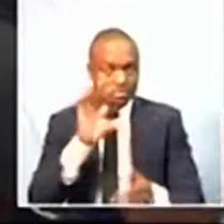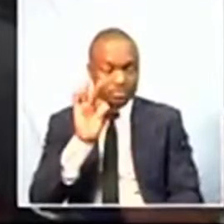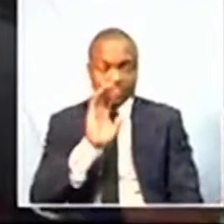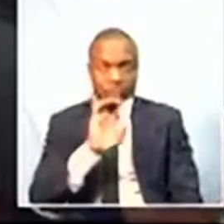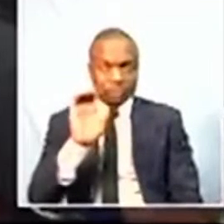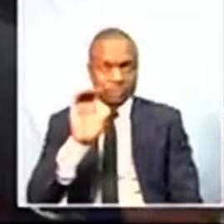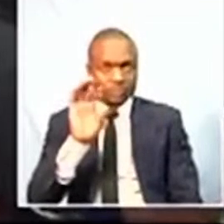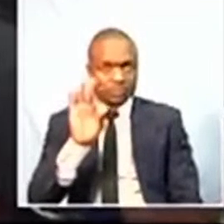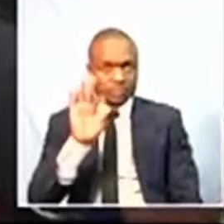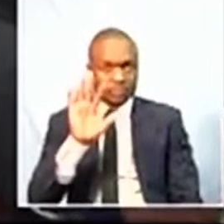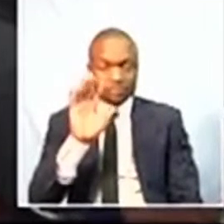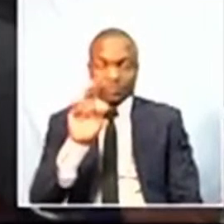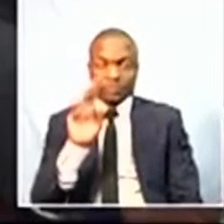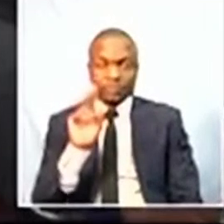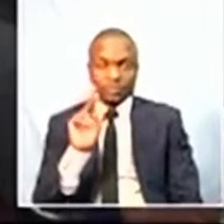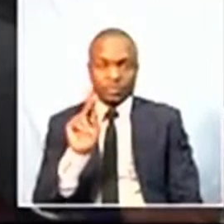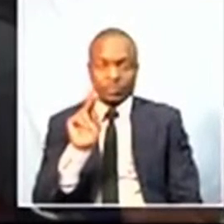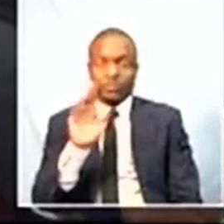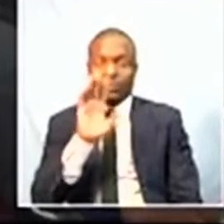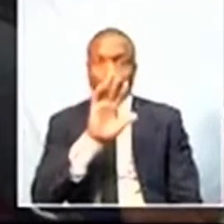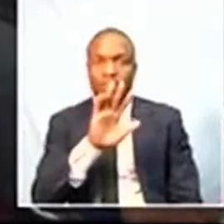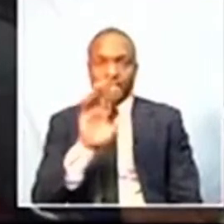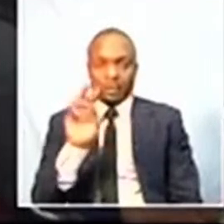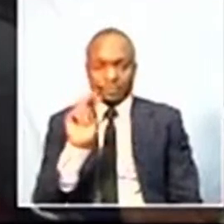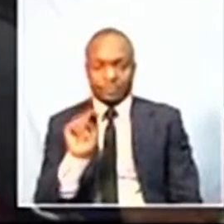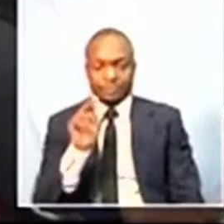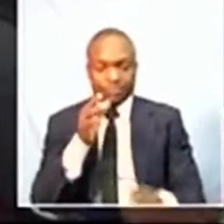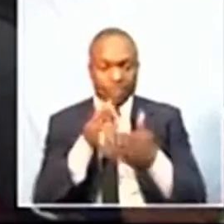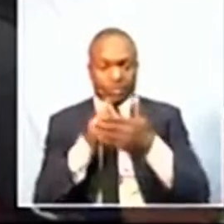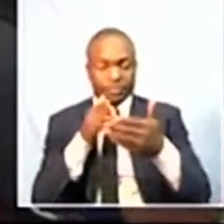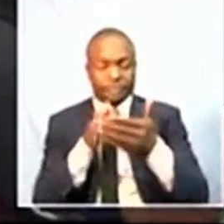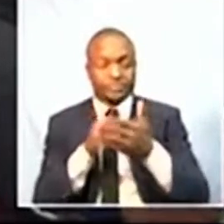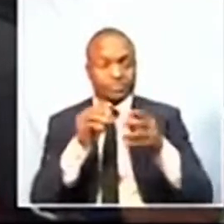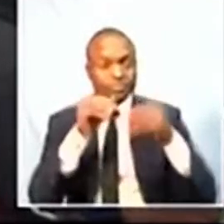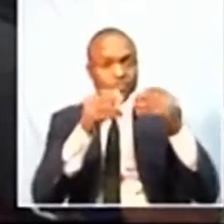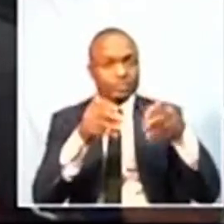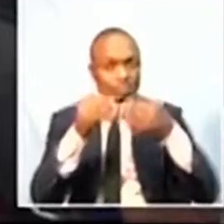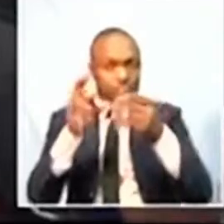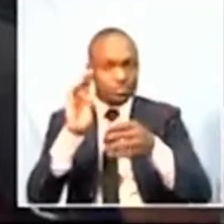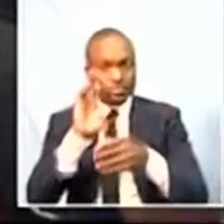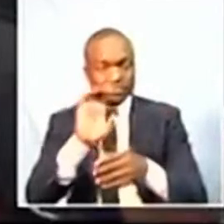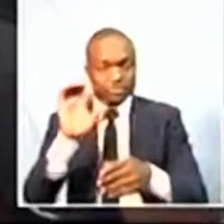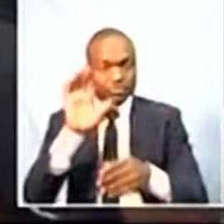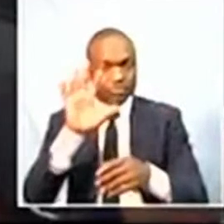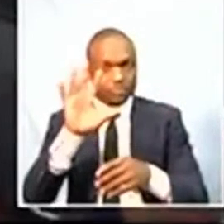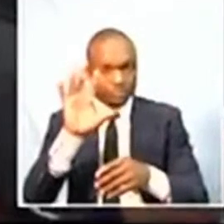1,186,995 kwacha 55 ingwe, against which expenditure of